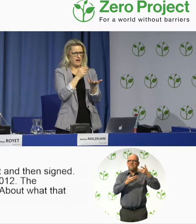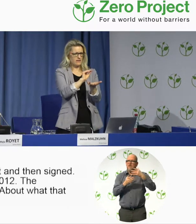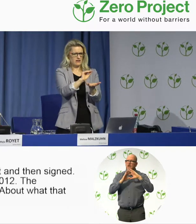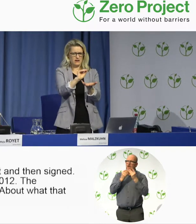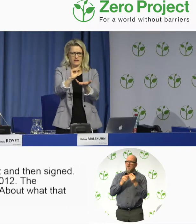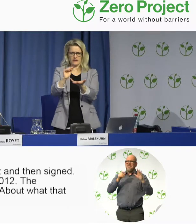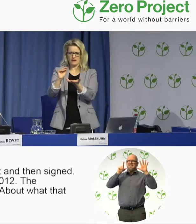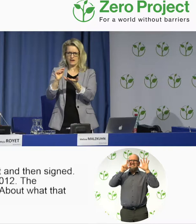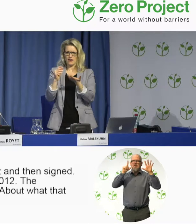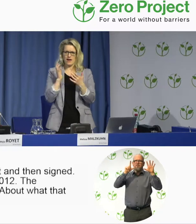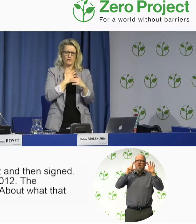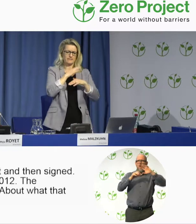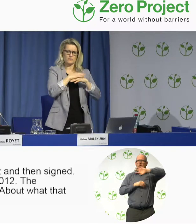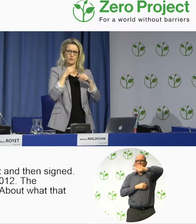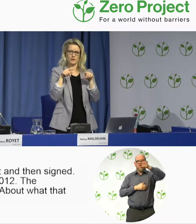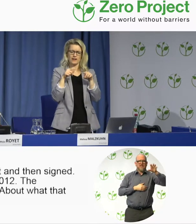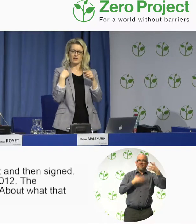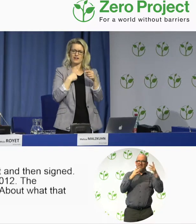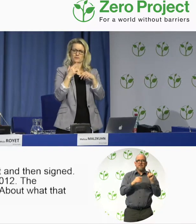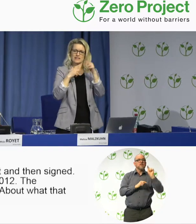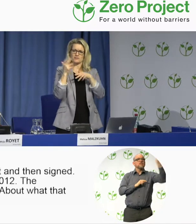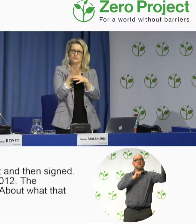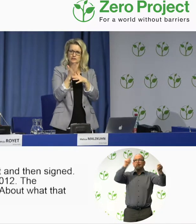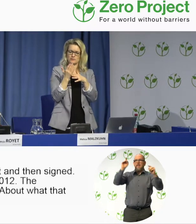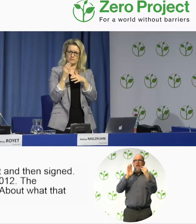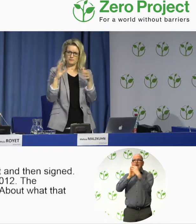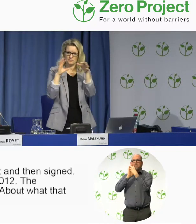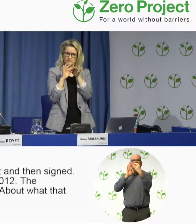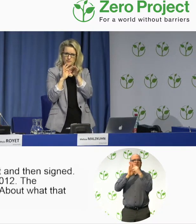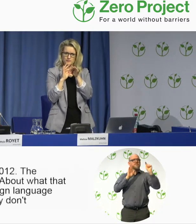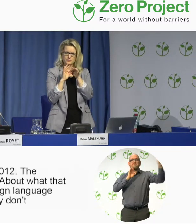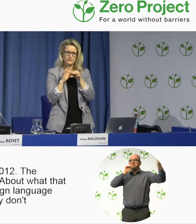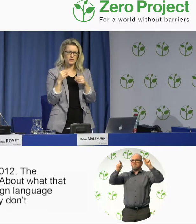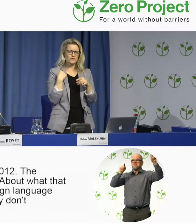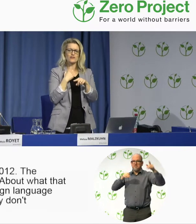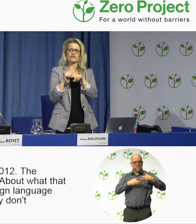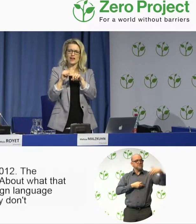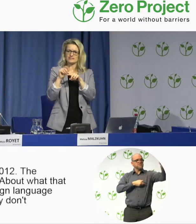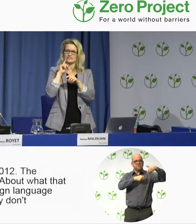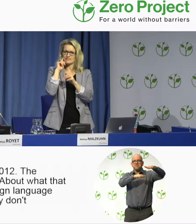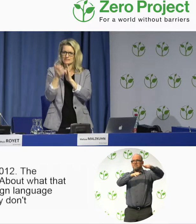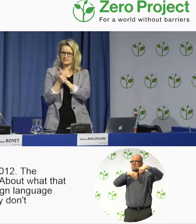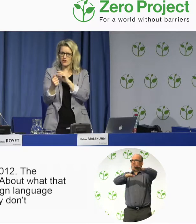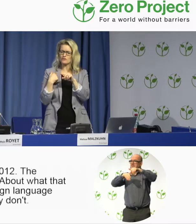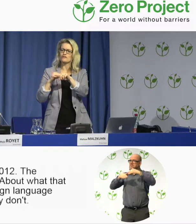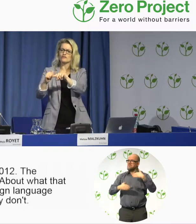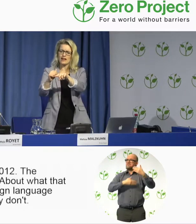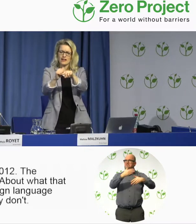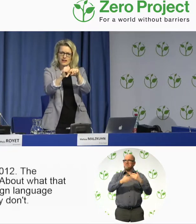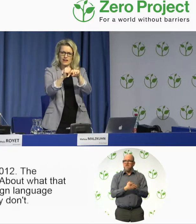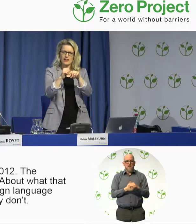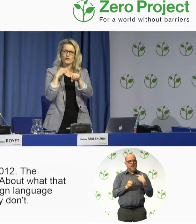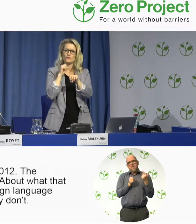What sorts of sign language resources already exist? For the most part, they don't. So we've built partnerships